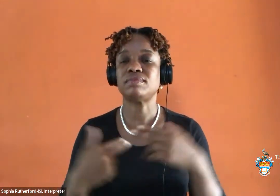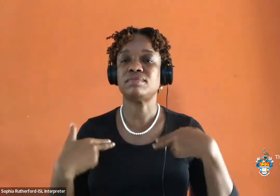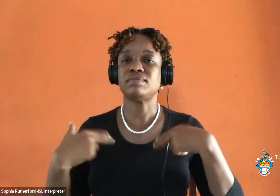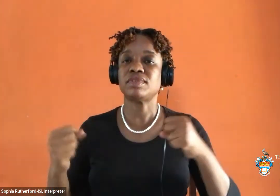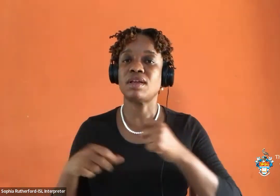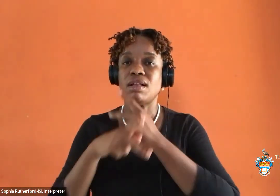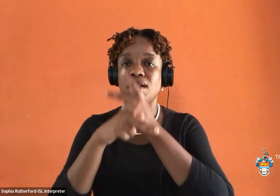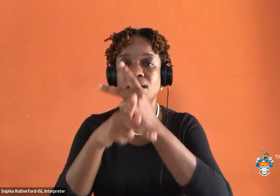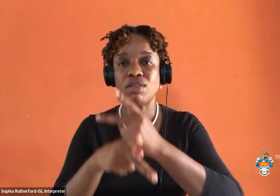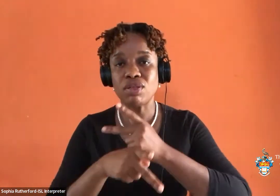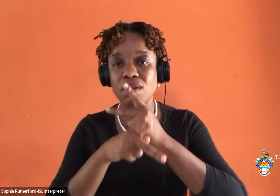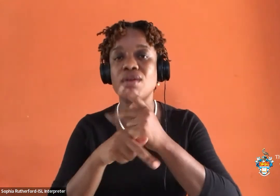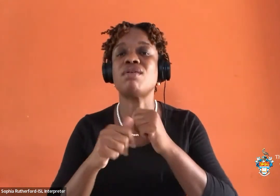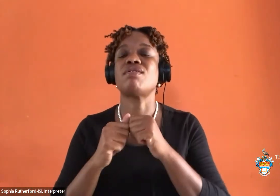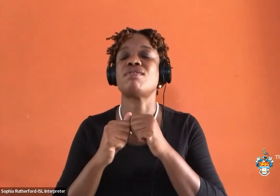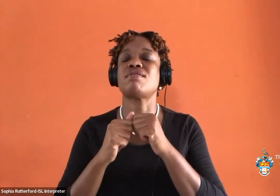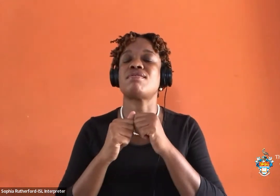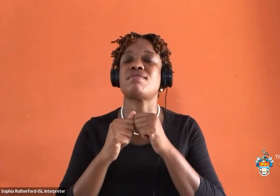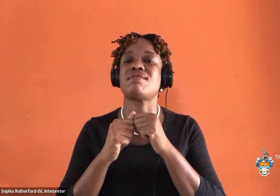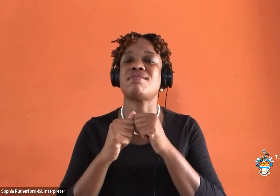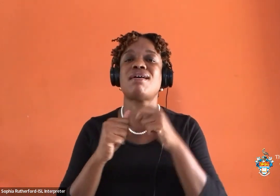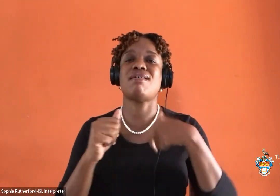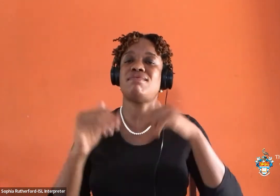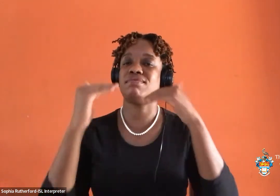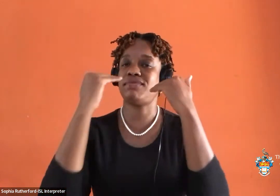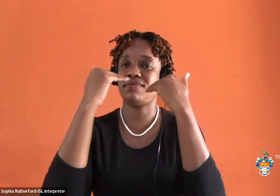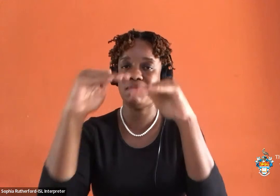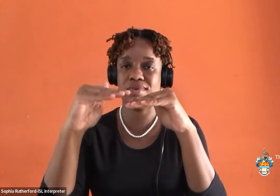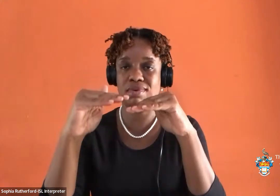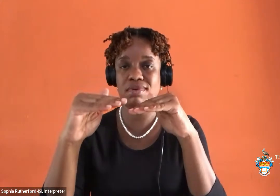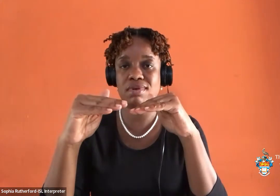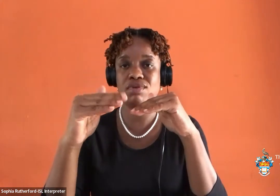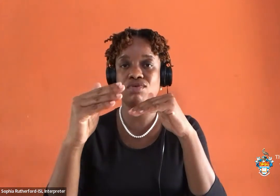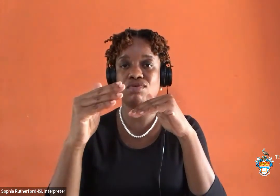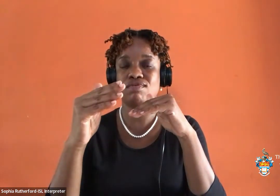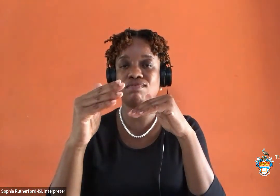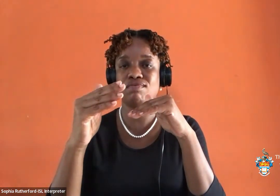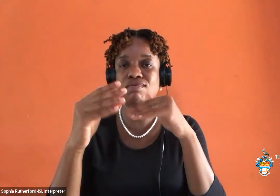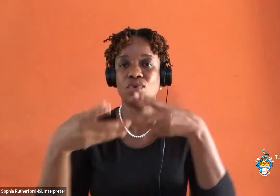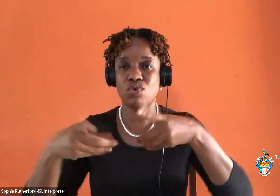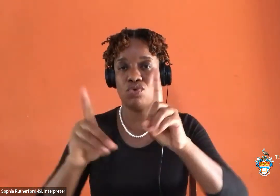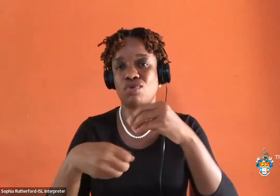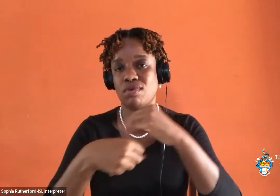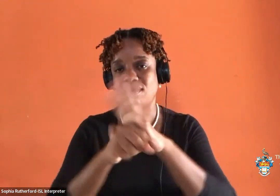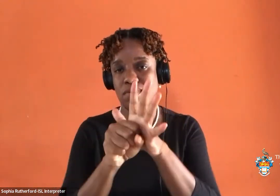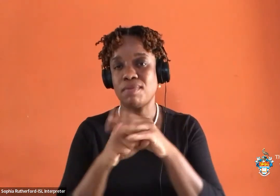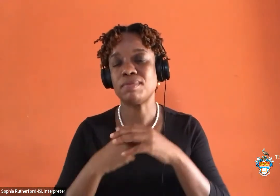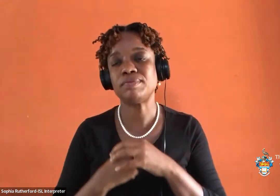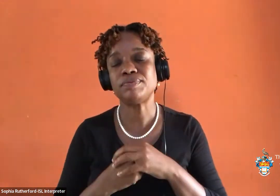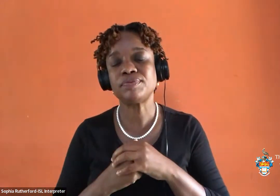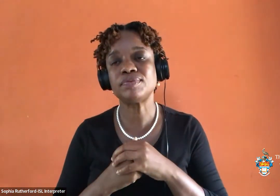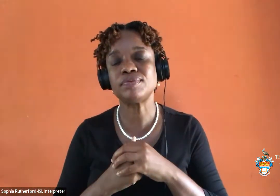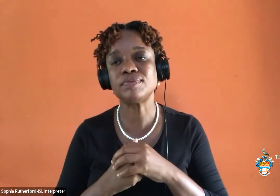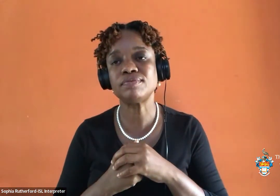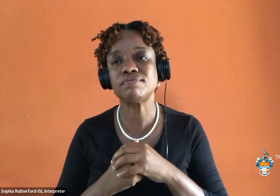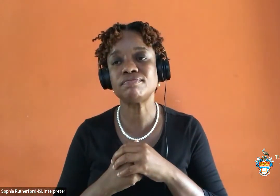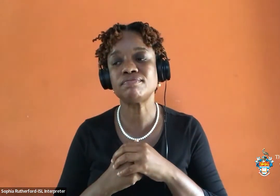for persons with disabilities during the pandemic, as long as one has access to the